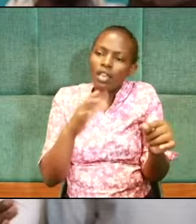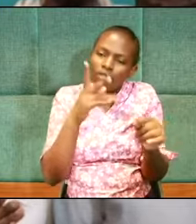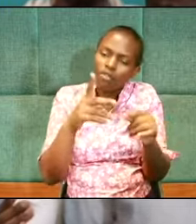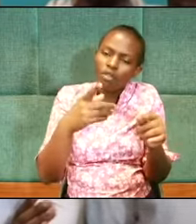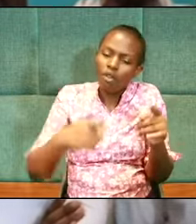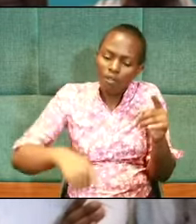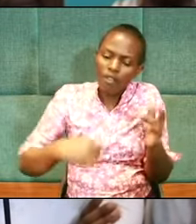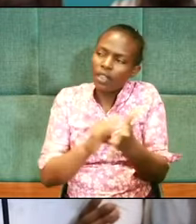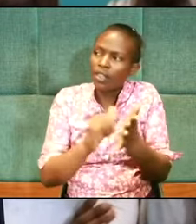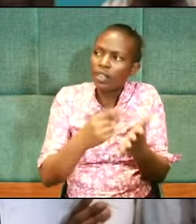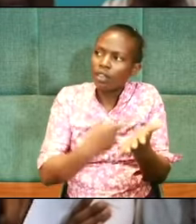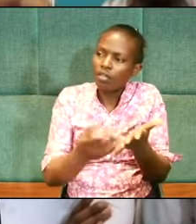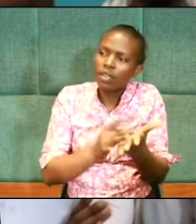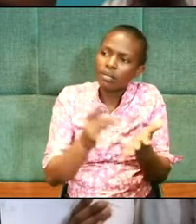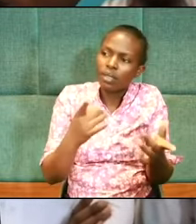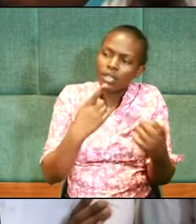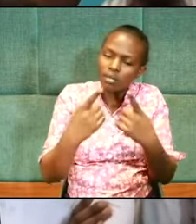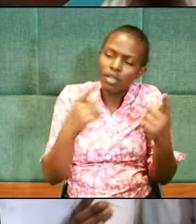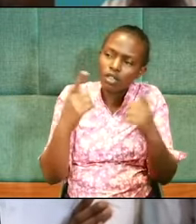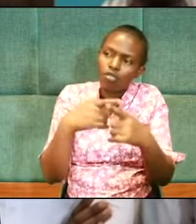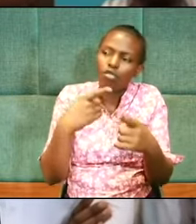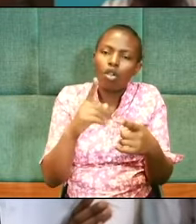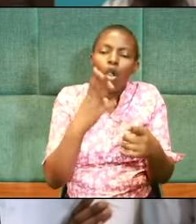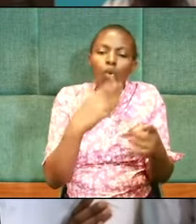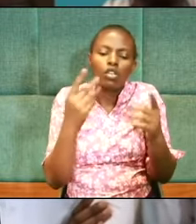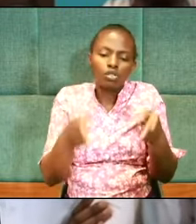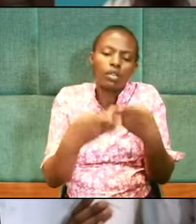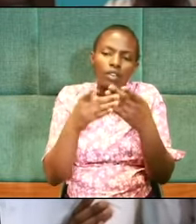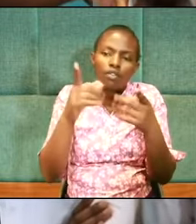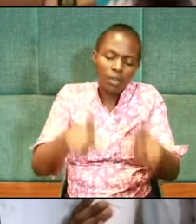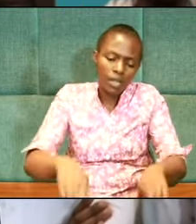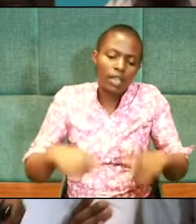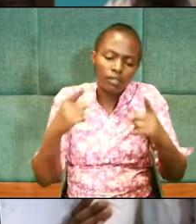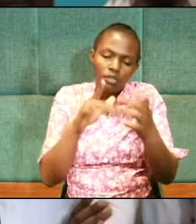speaking to you or have spoken to you, you want to give your life to Jesus